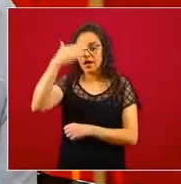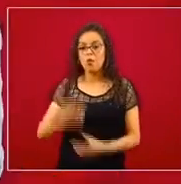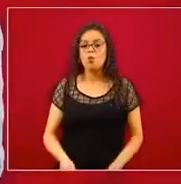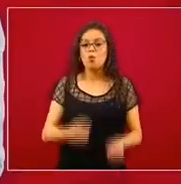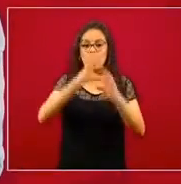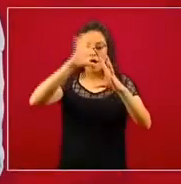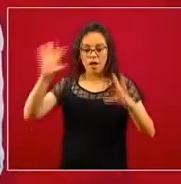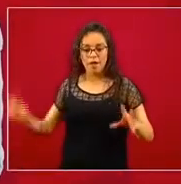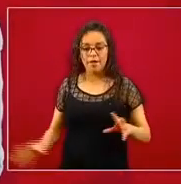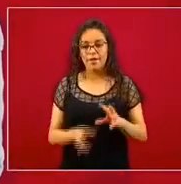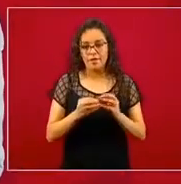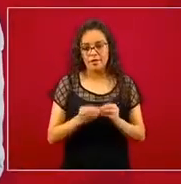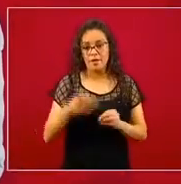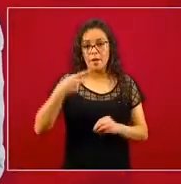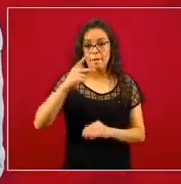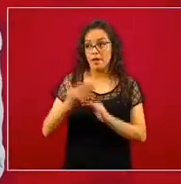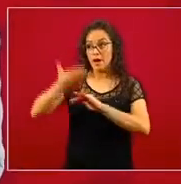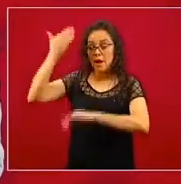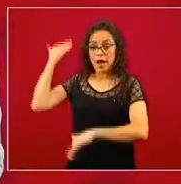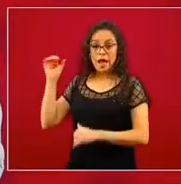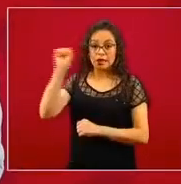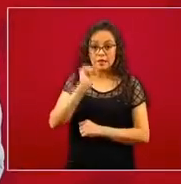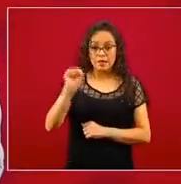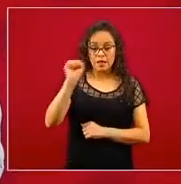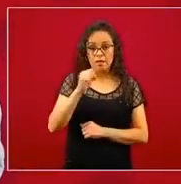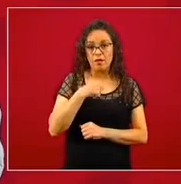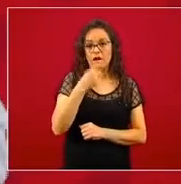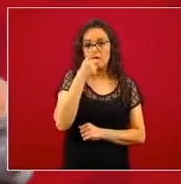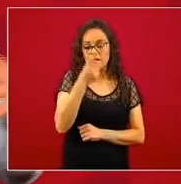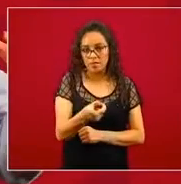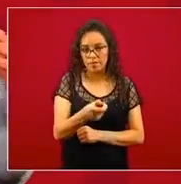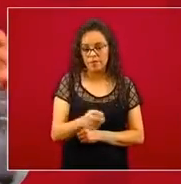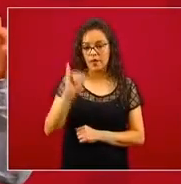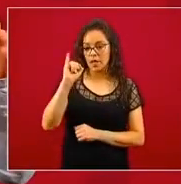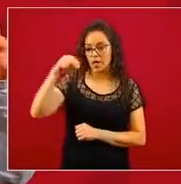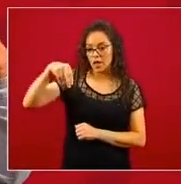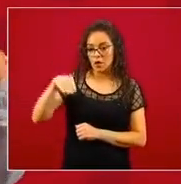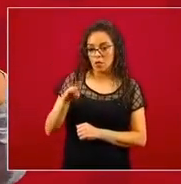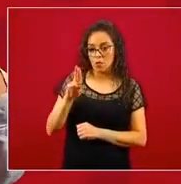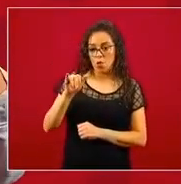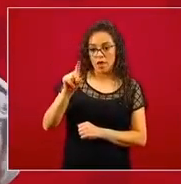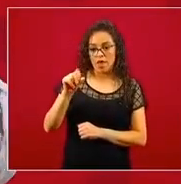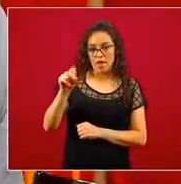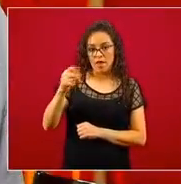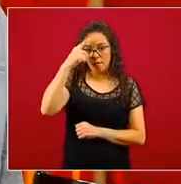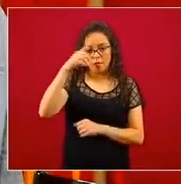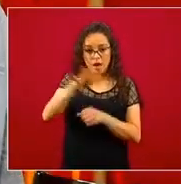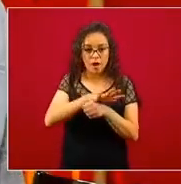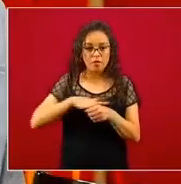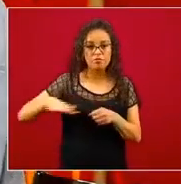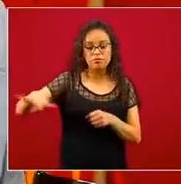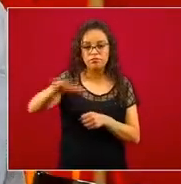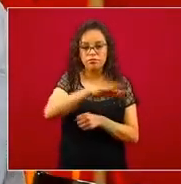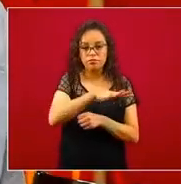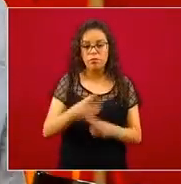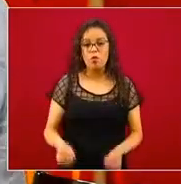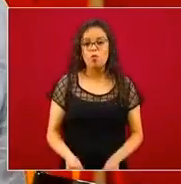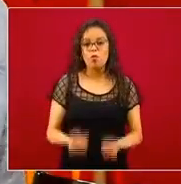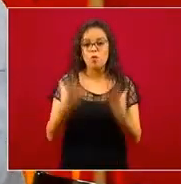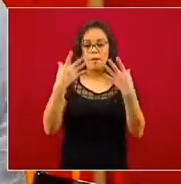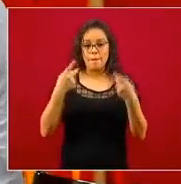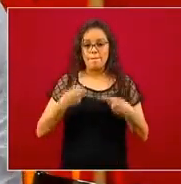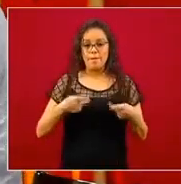23%, and that's how the ratios are going to be known. But as we commented last Saturday, the herd immunity would be